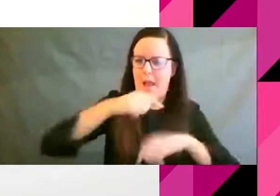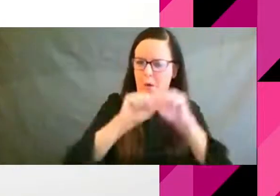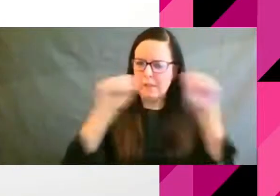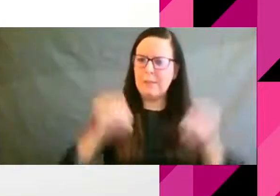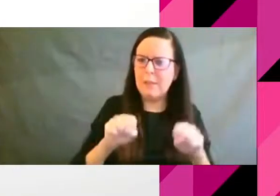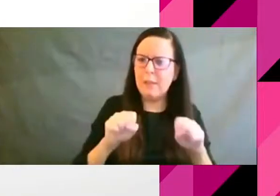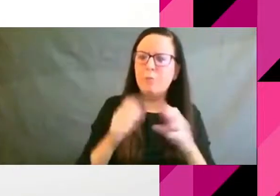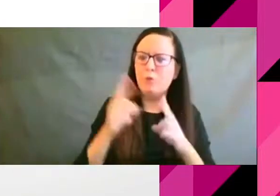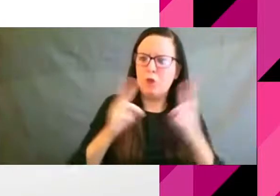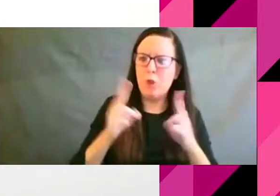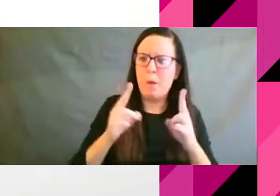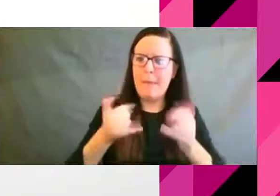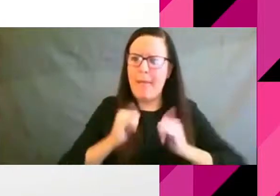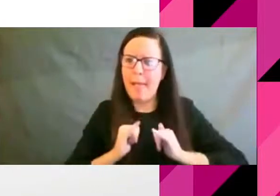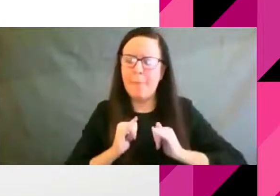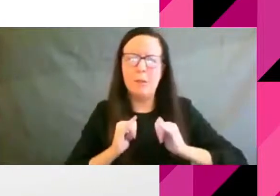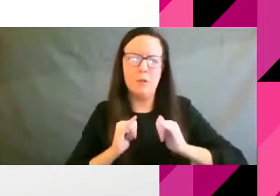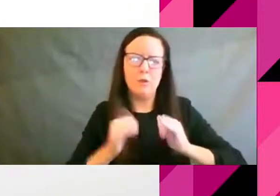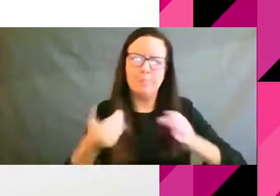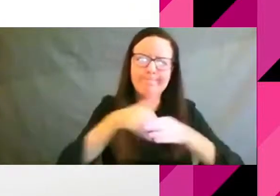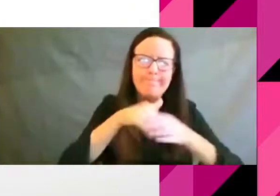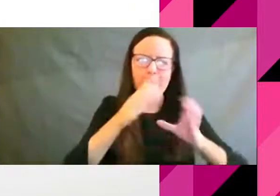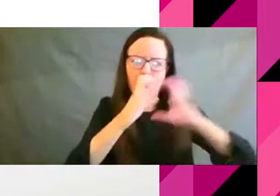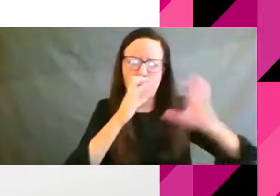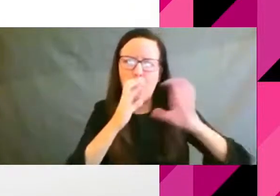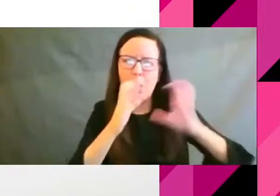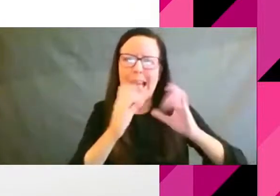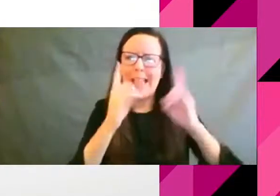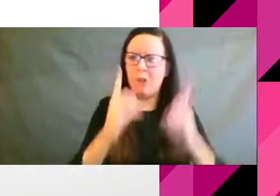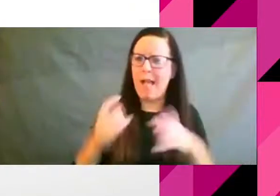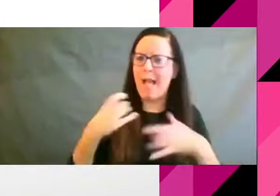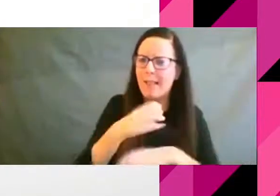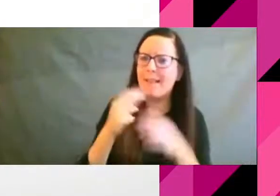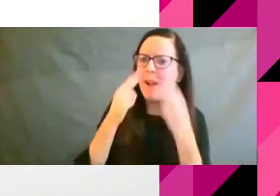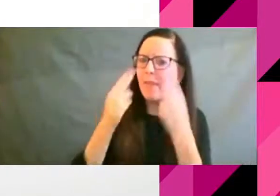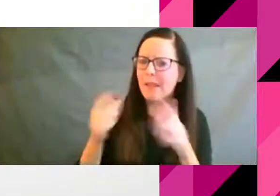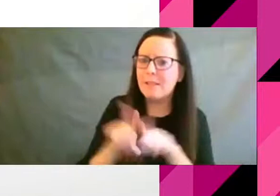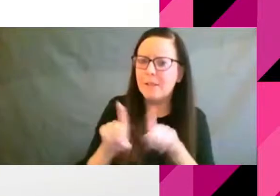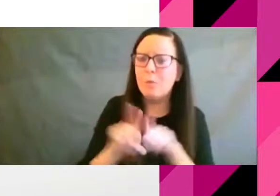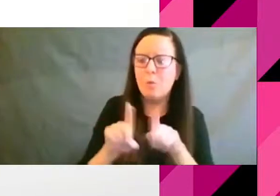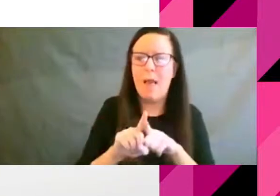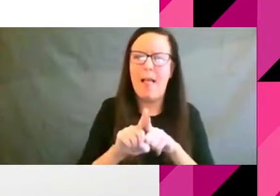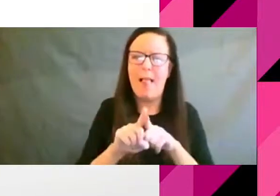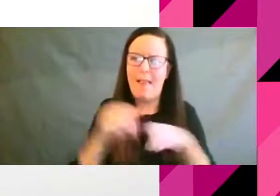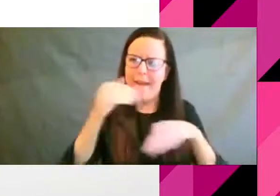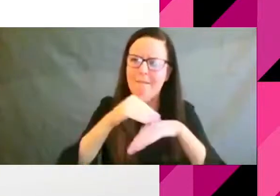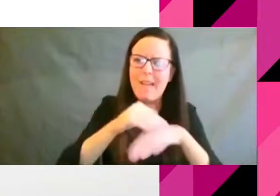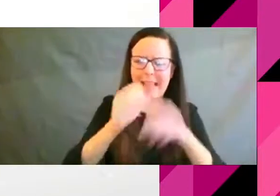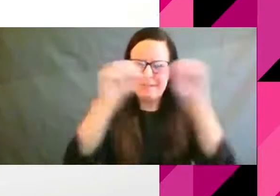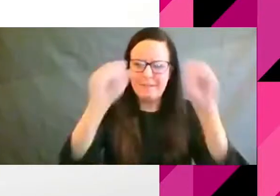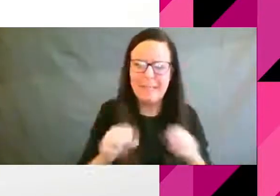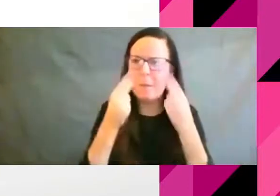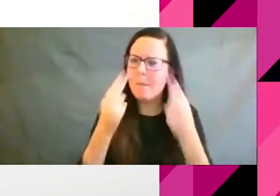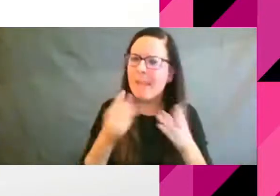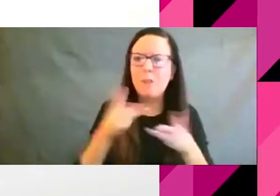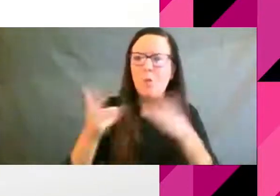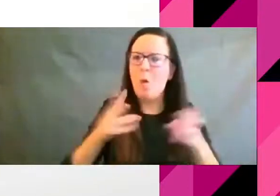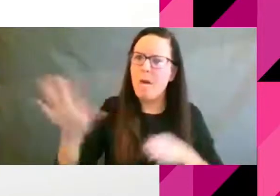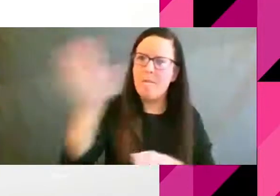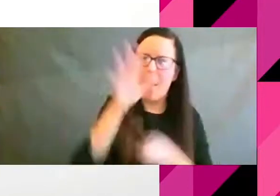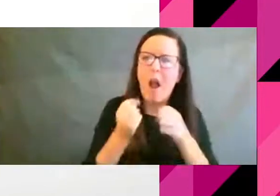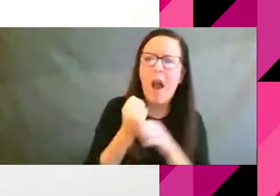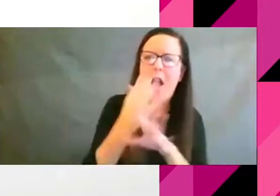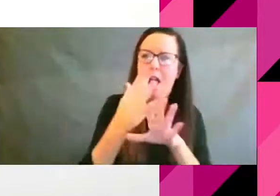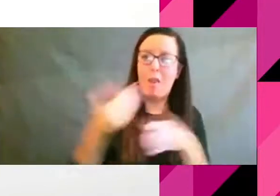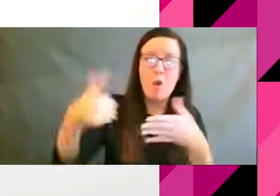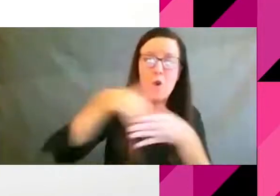including communication or healthcare needs. An effective criminal justice system has to work for everyone, including those with disabilities or